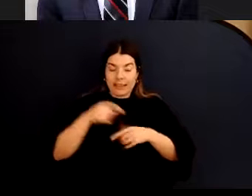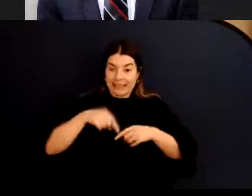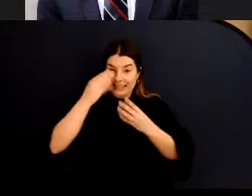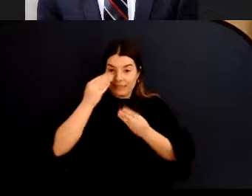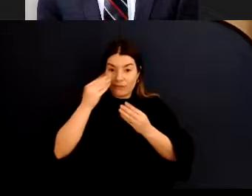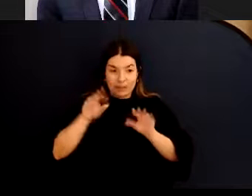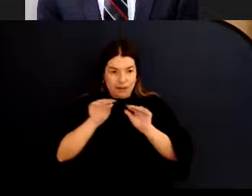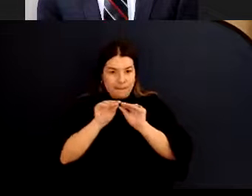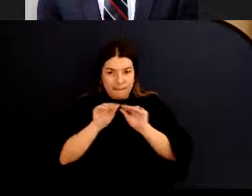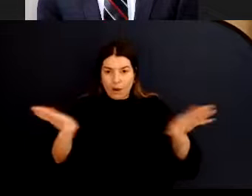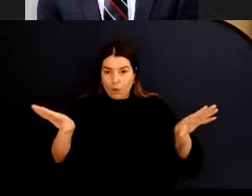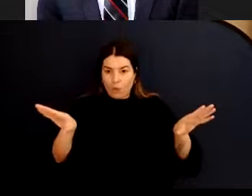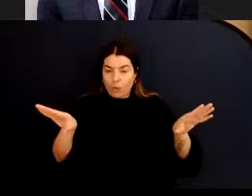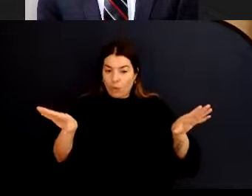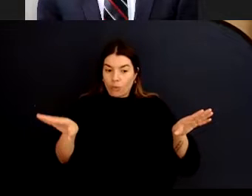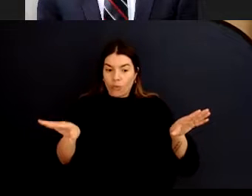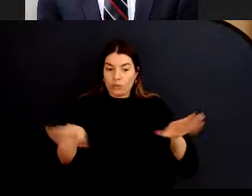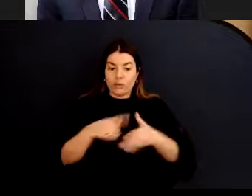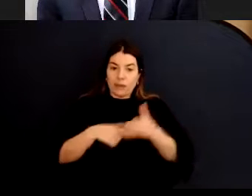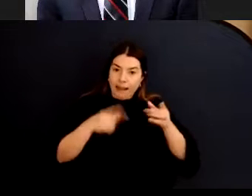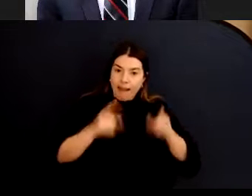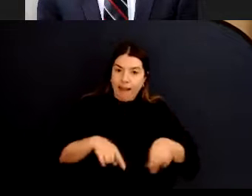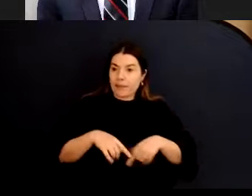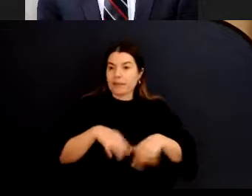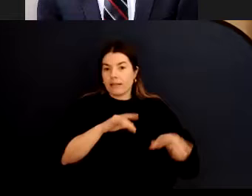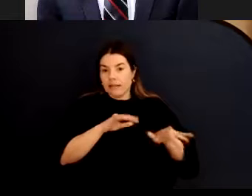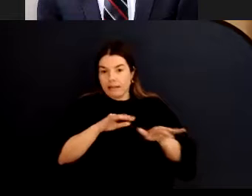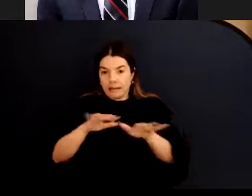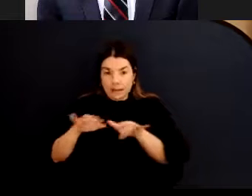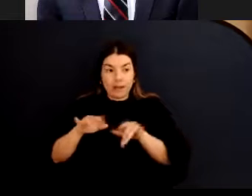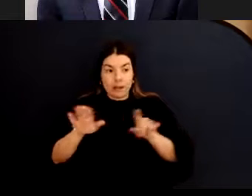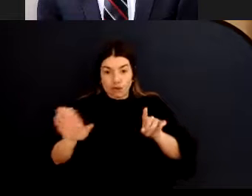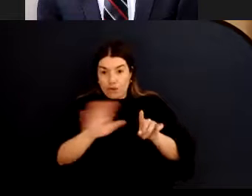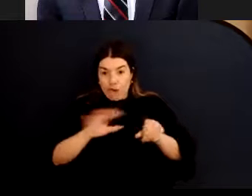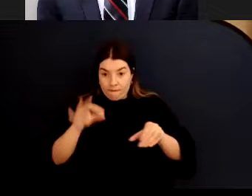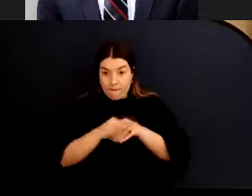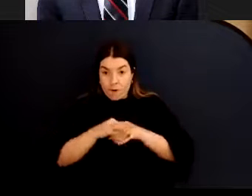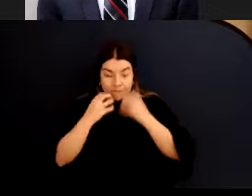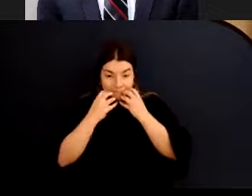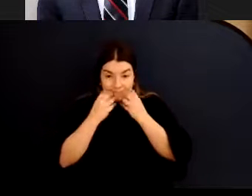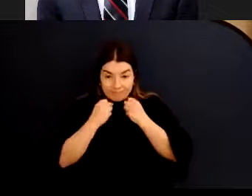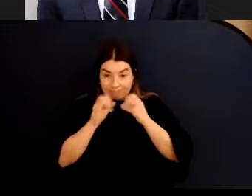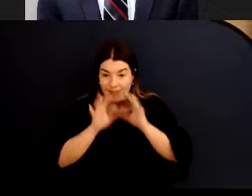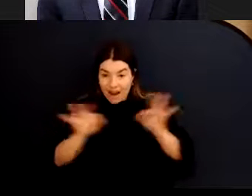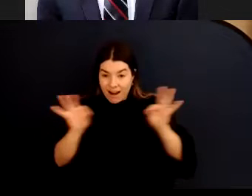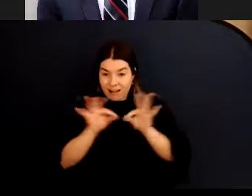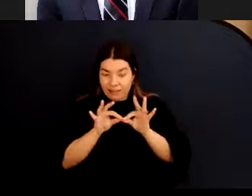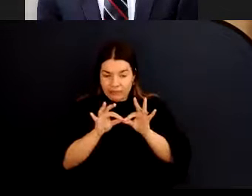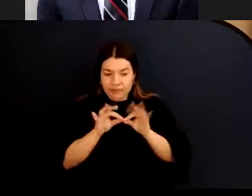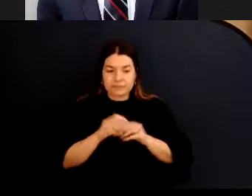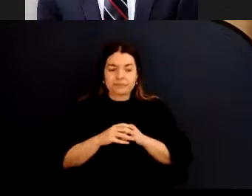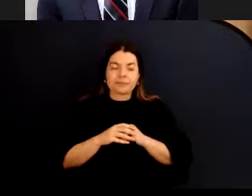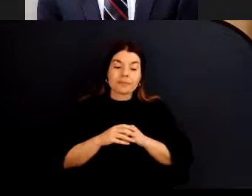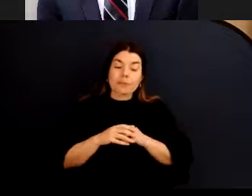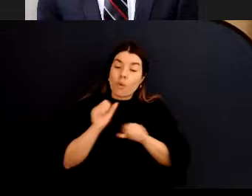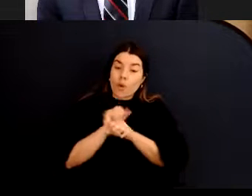of what is being done and that their vote does matter. As far as actually like working with the county, if we can